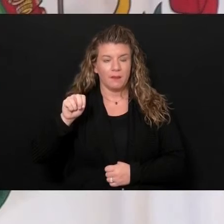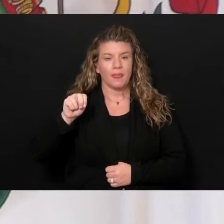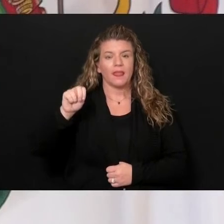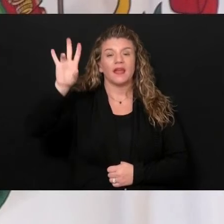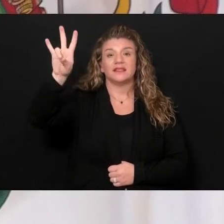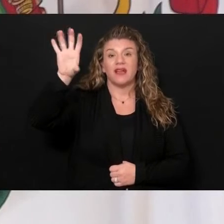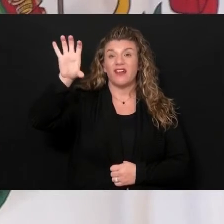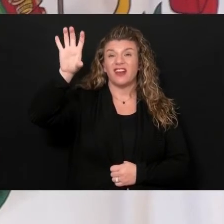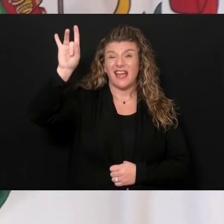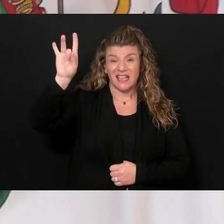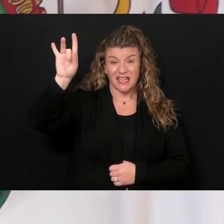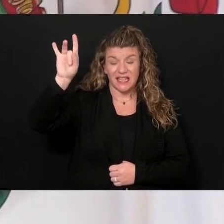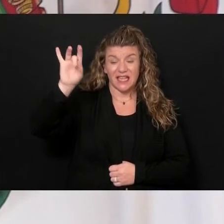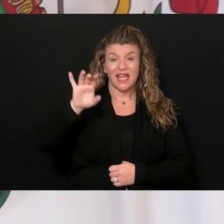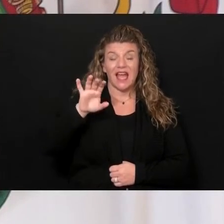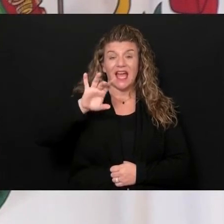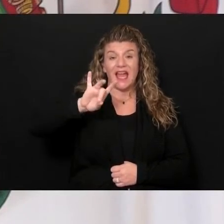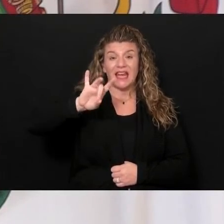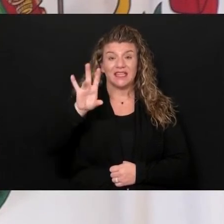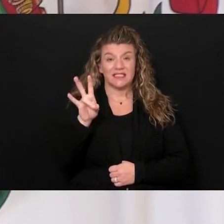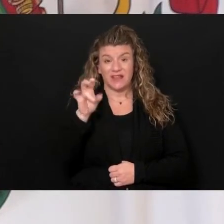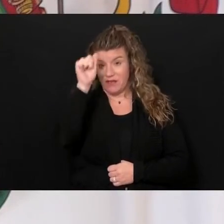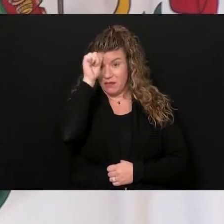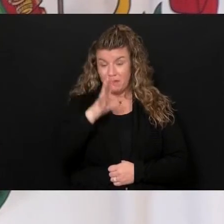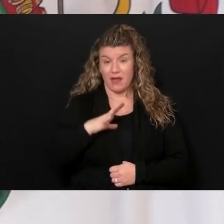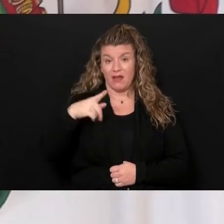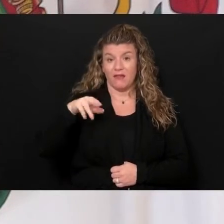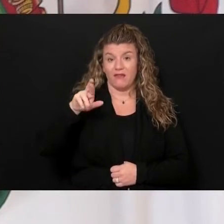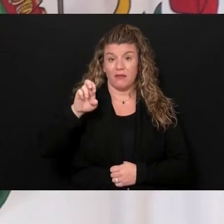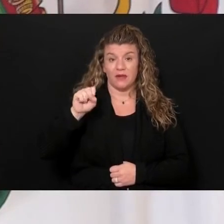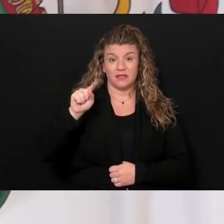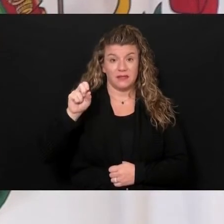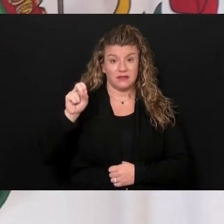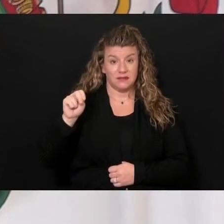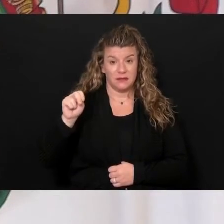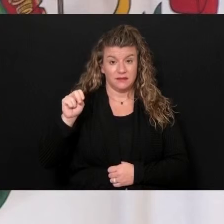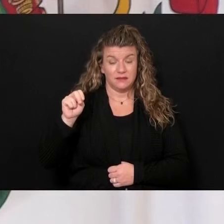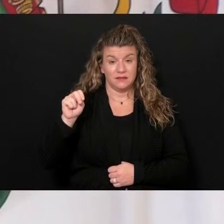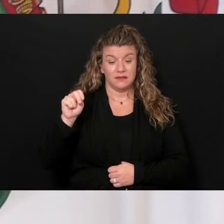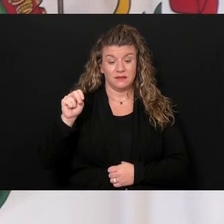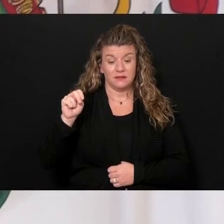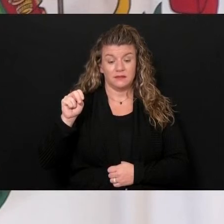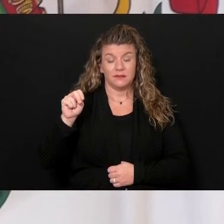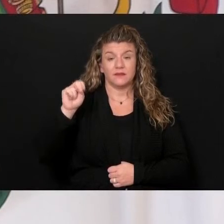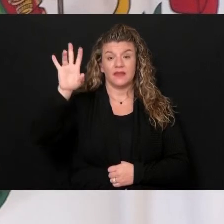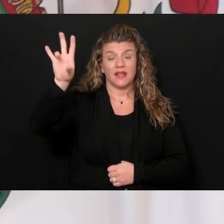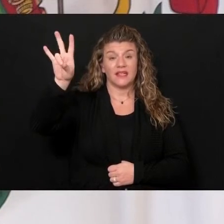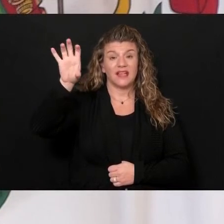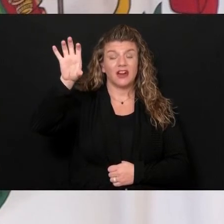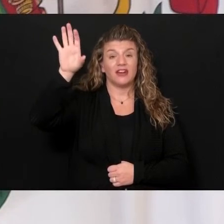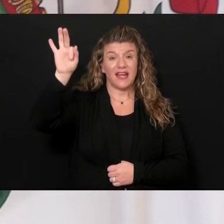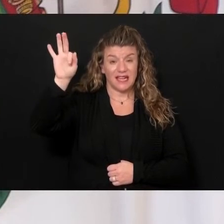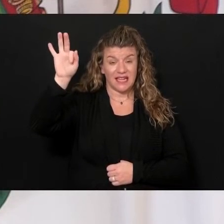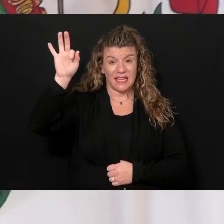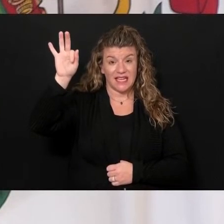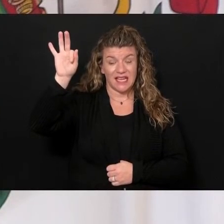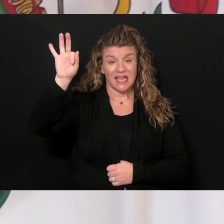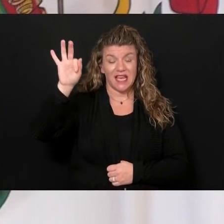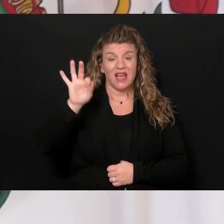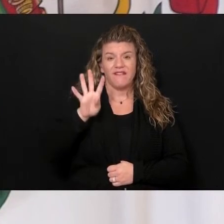Our 718th death, an 87-year-old male from Preston County. Our 719th death